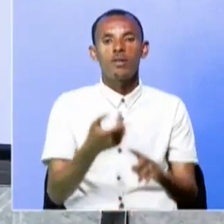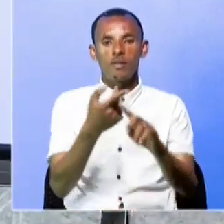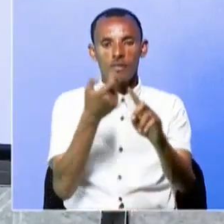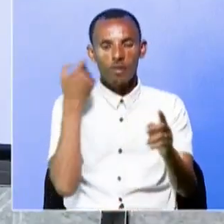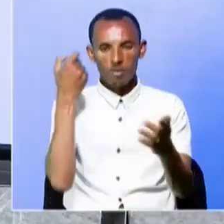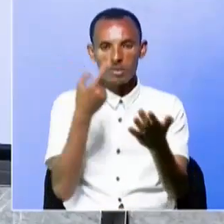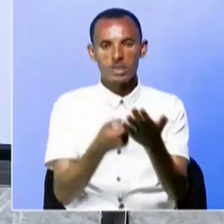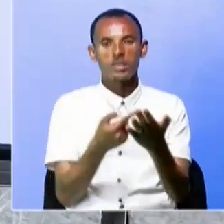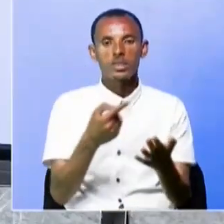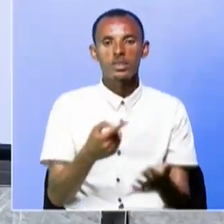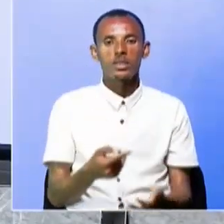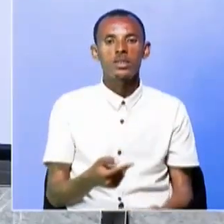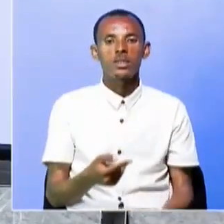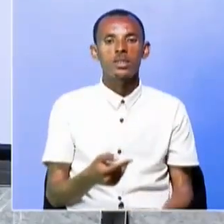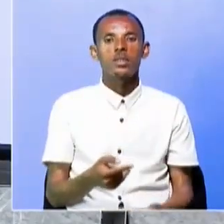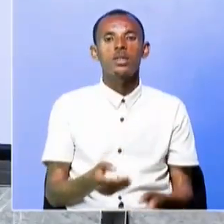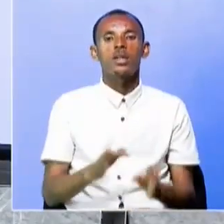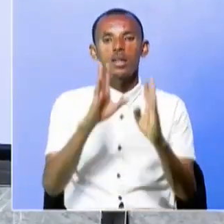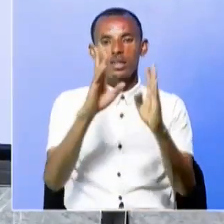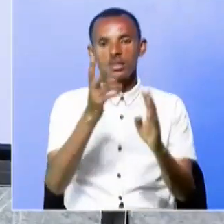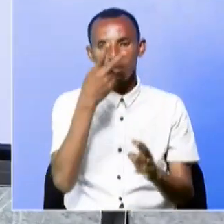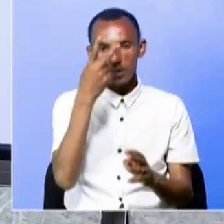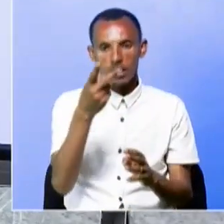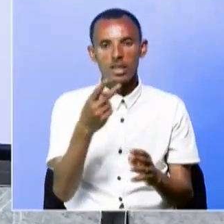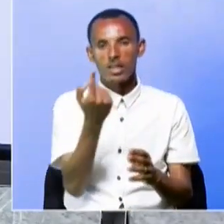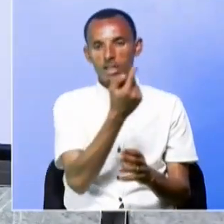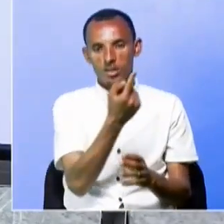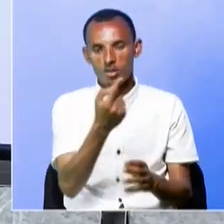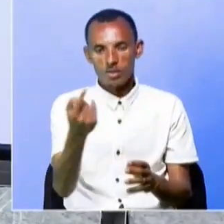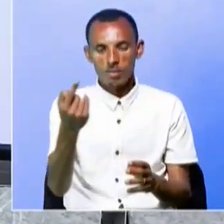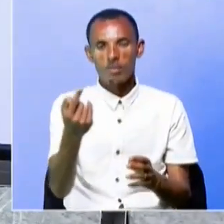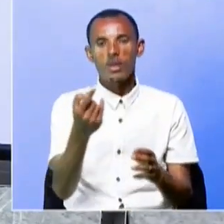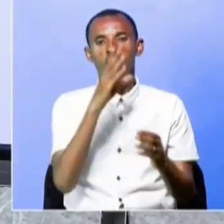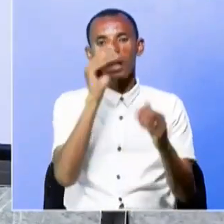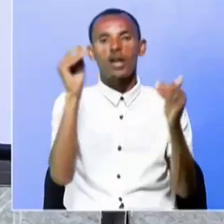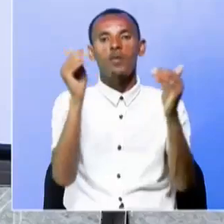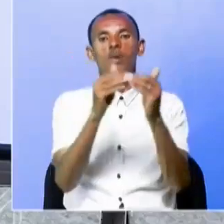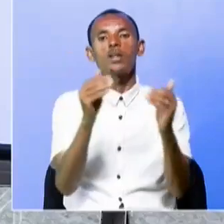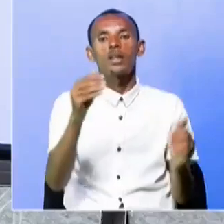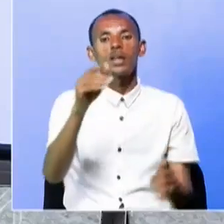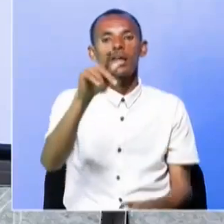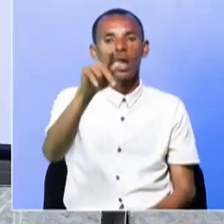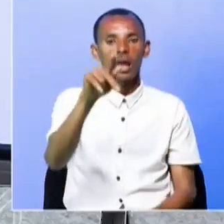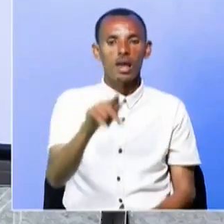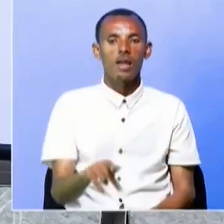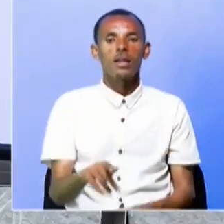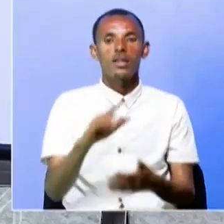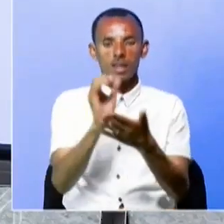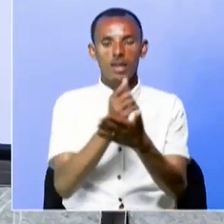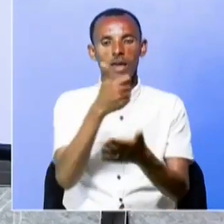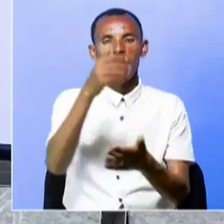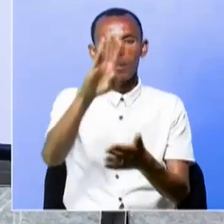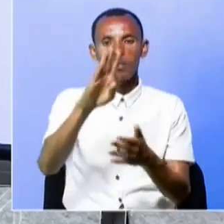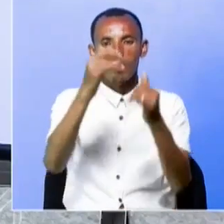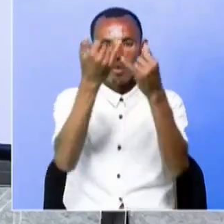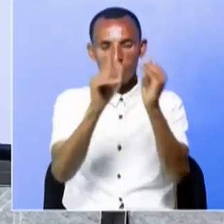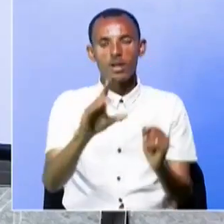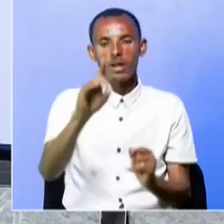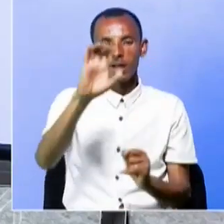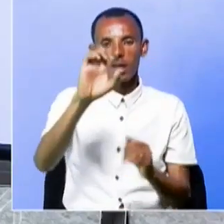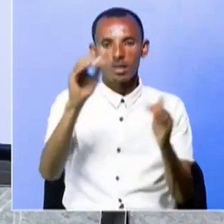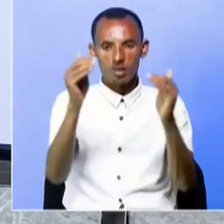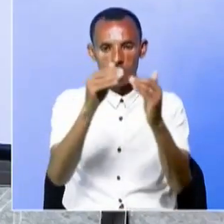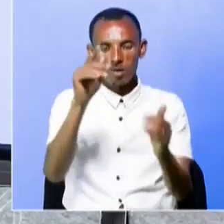from this, let's take each of them and equate with K, okay? Take AB over DE is equals to